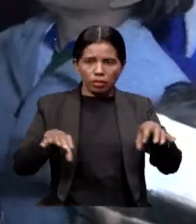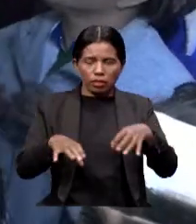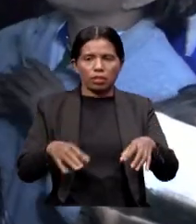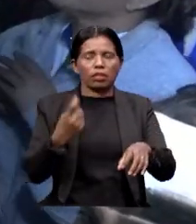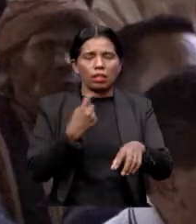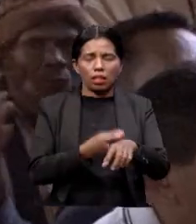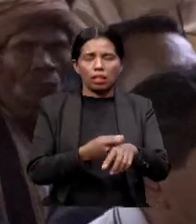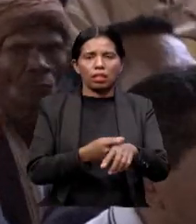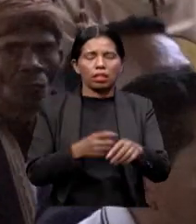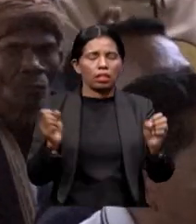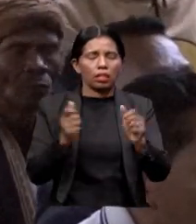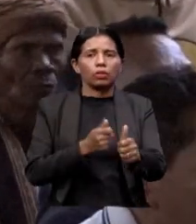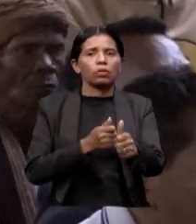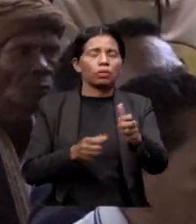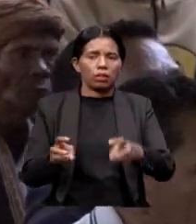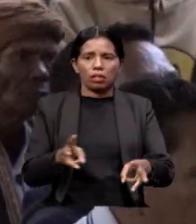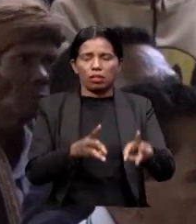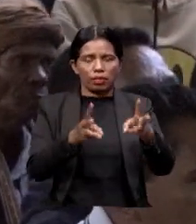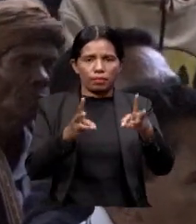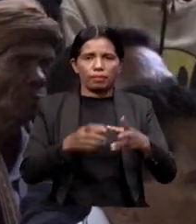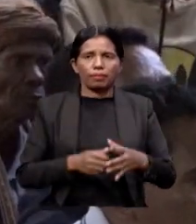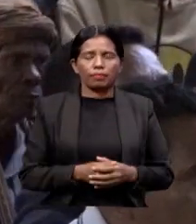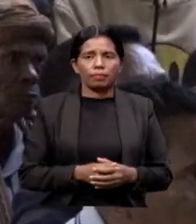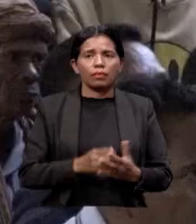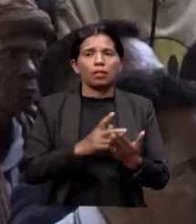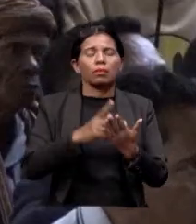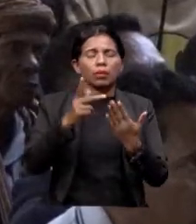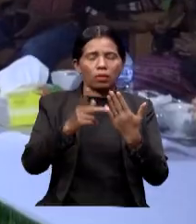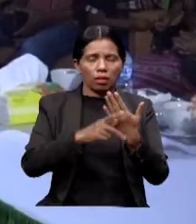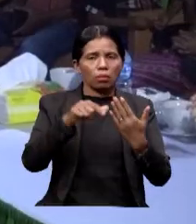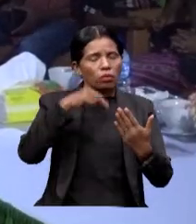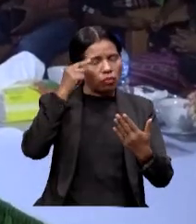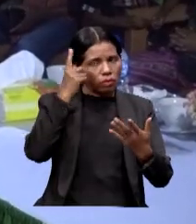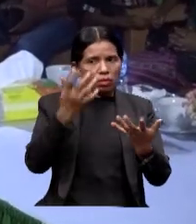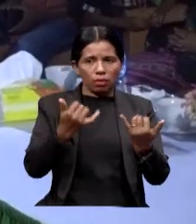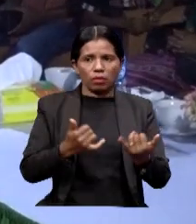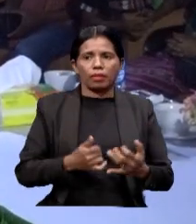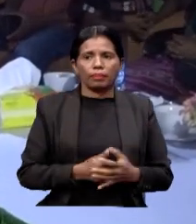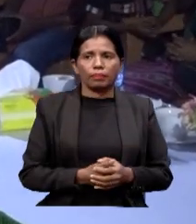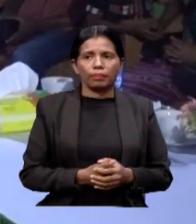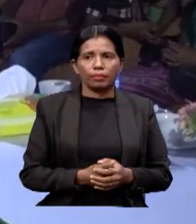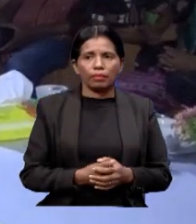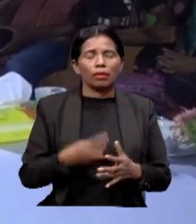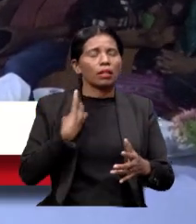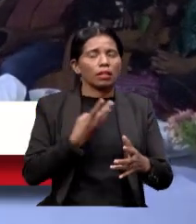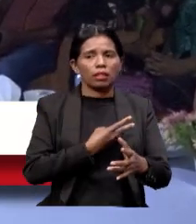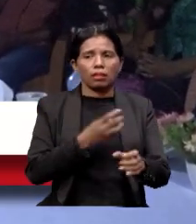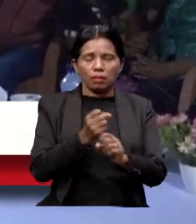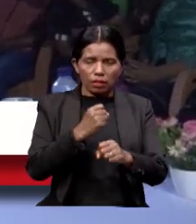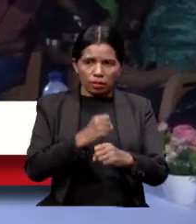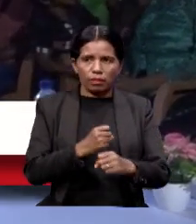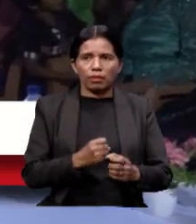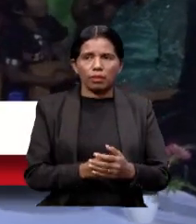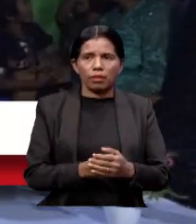durante ne lao latuir dalang. Programa governo da Dagne, ite maghalo,